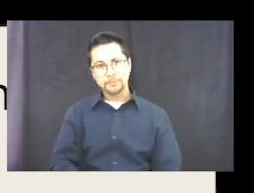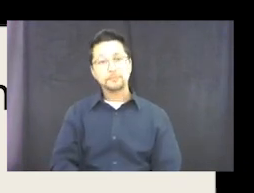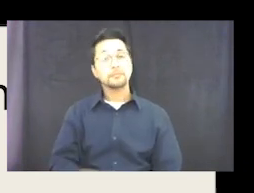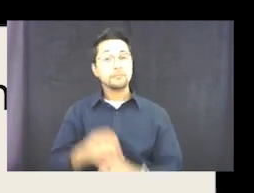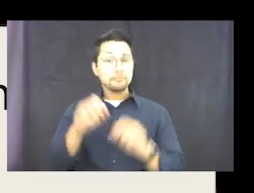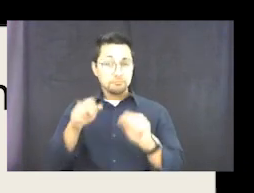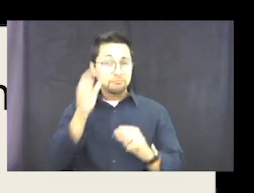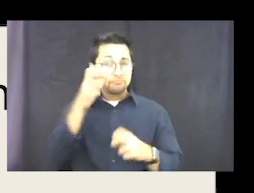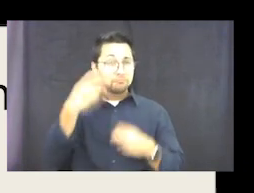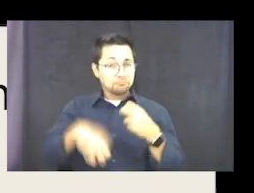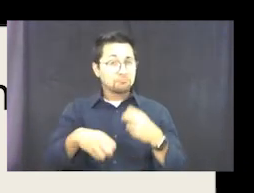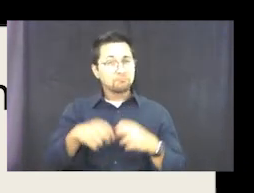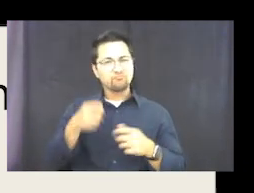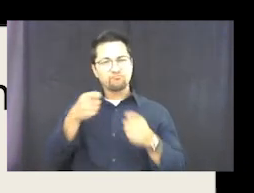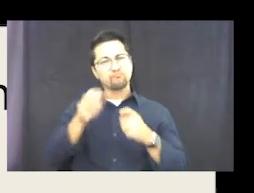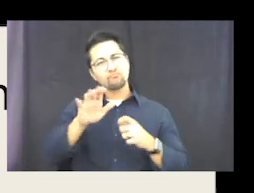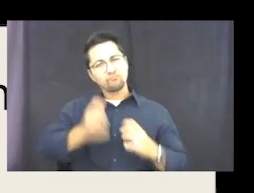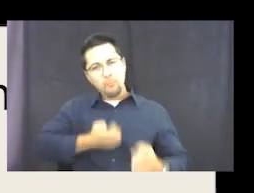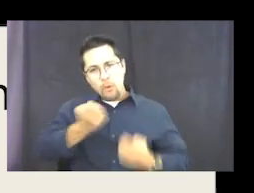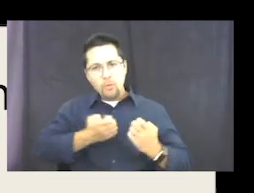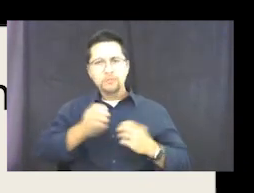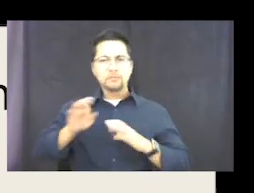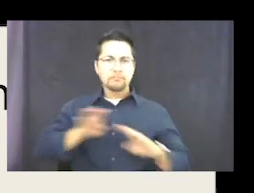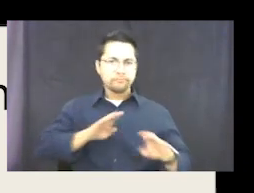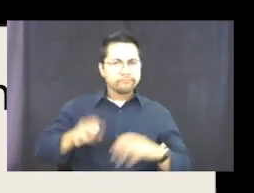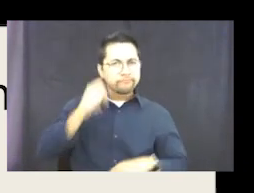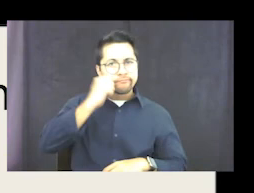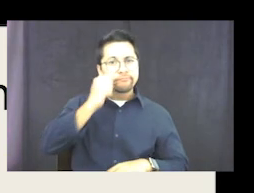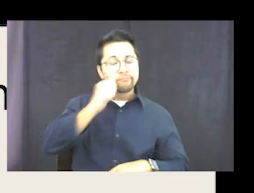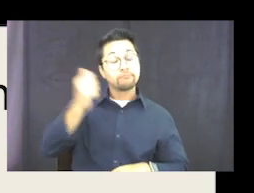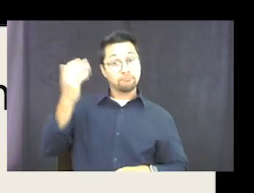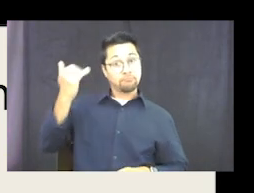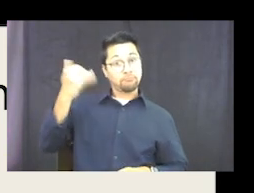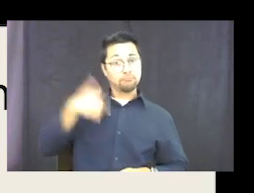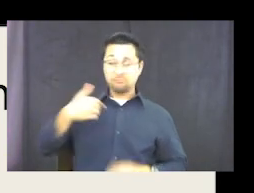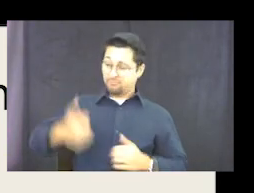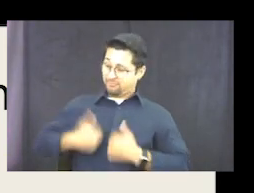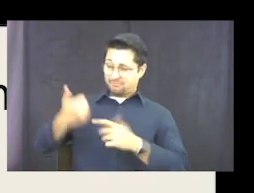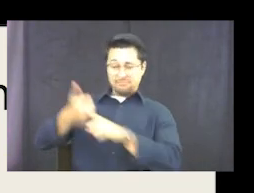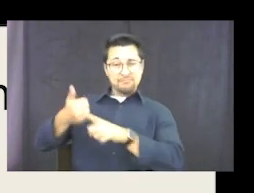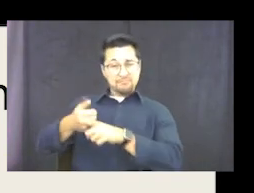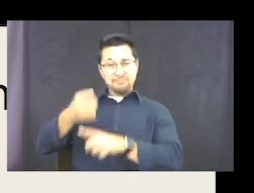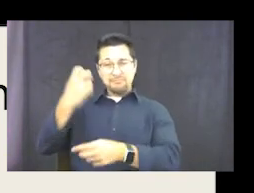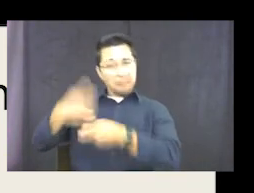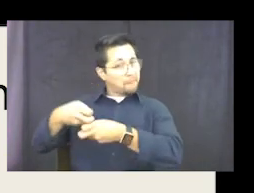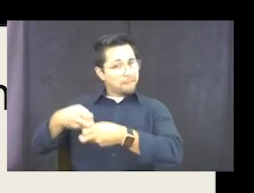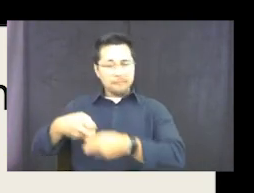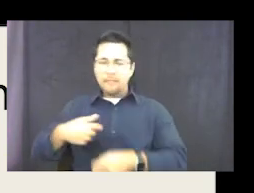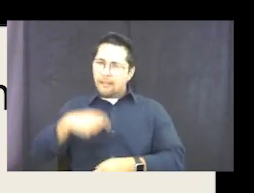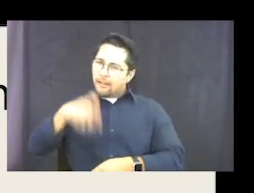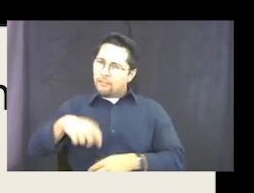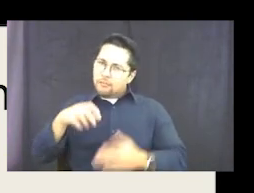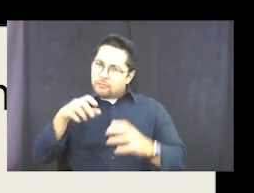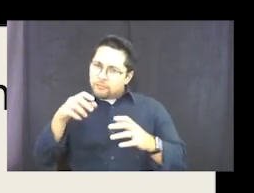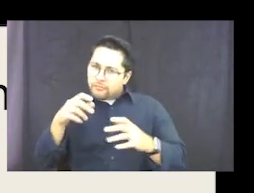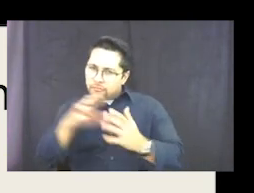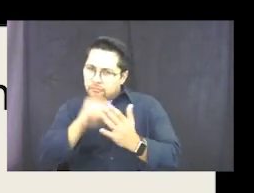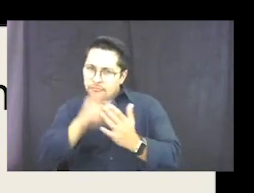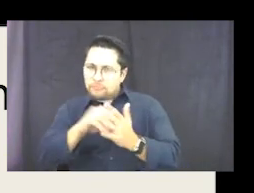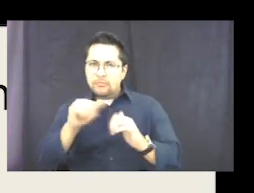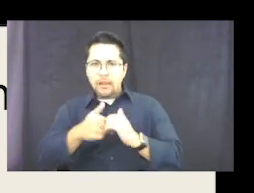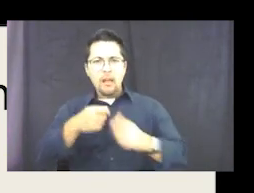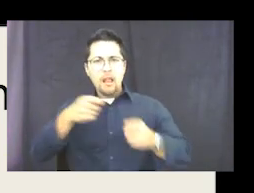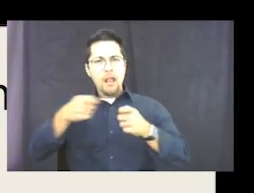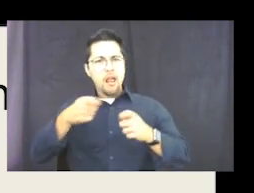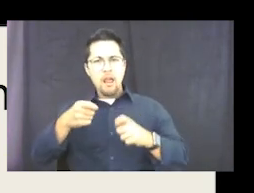It can be difficult to regulate your emotions and behaviors day to day. Why? Because life can be tough sometimes, and we need to learn how to handle those tough times in the best